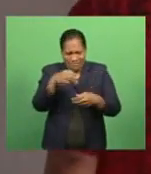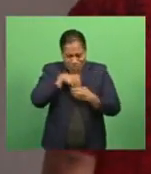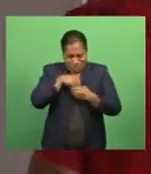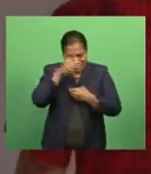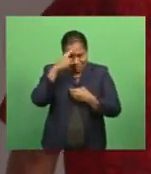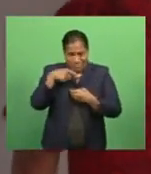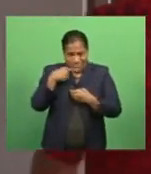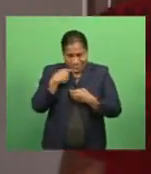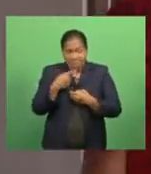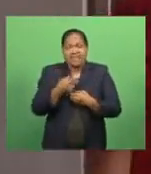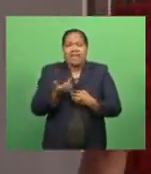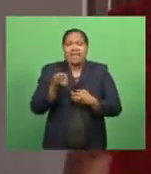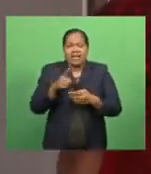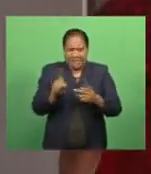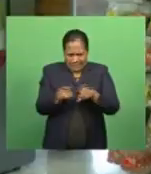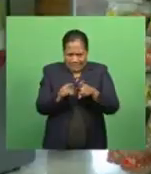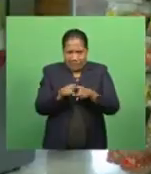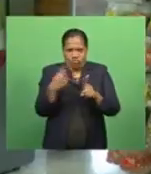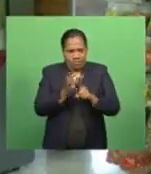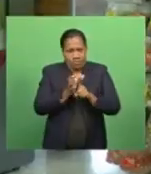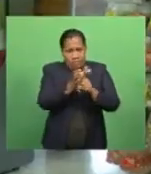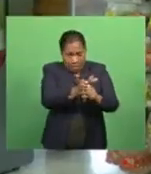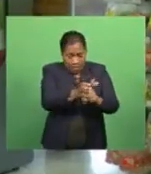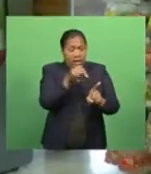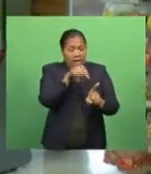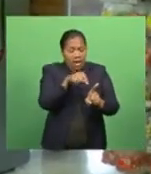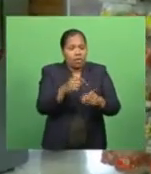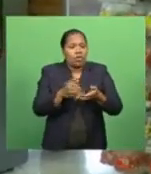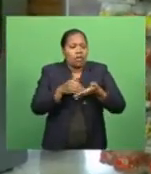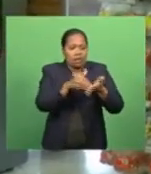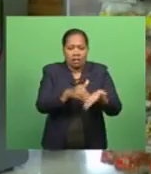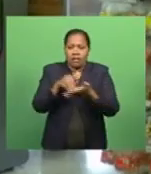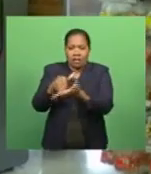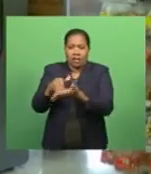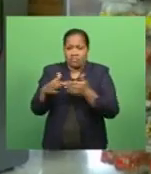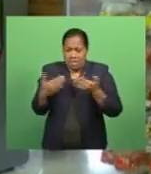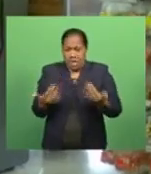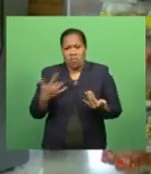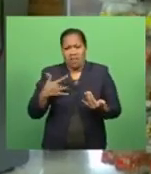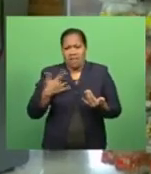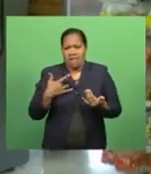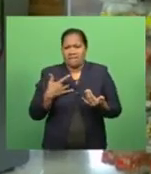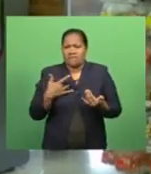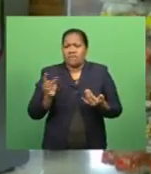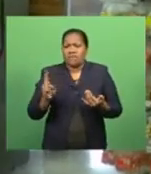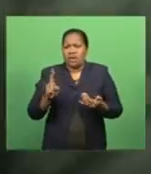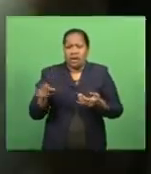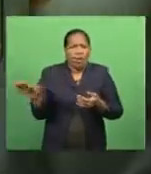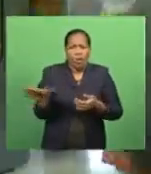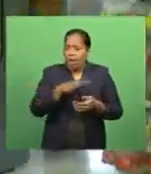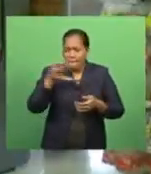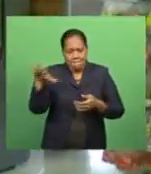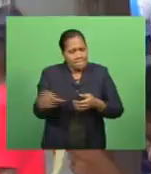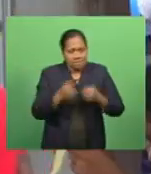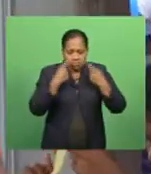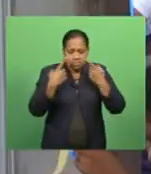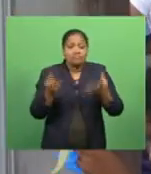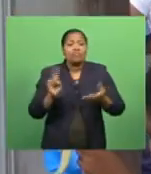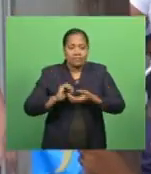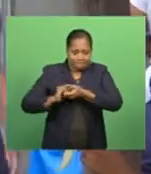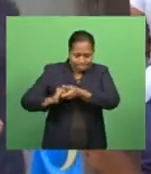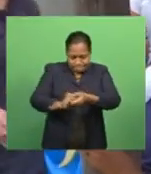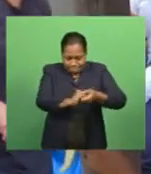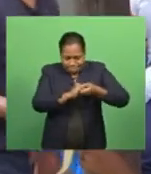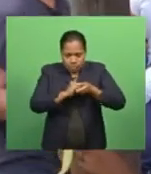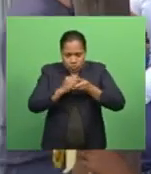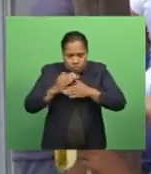the quarantine. CEO Joel Abraham says we are living in a time where everyone needs to show solidarity and stand together, not just